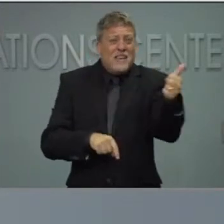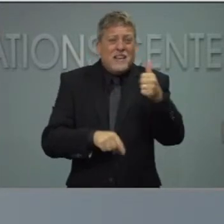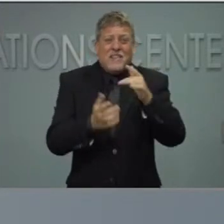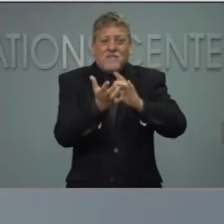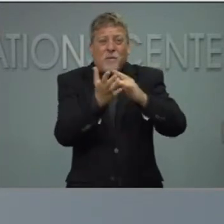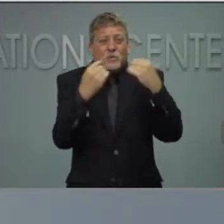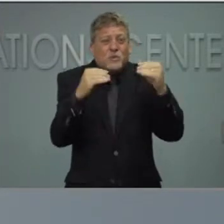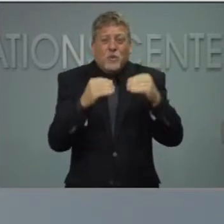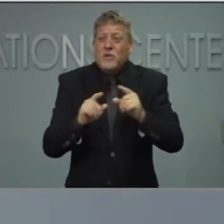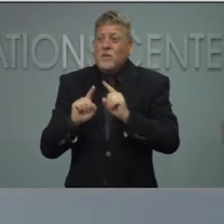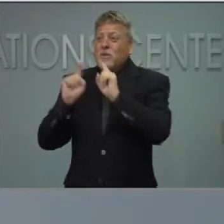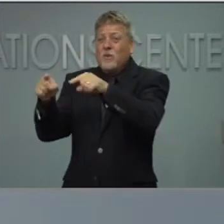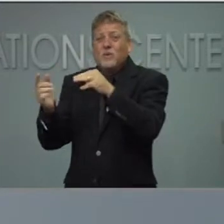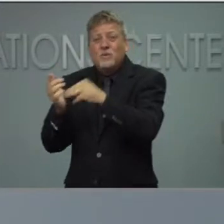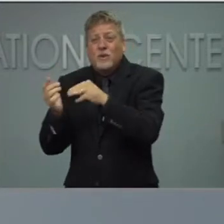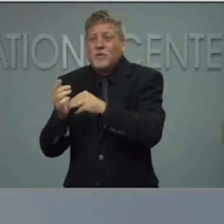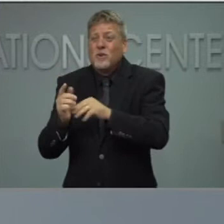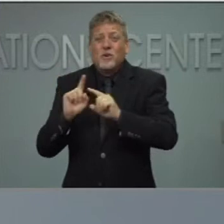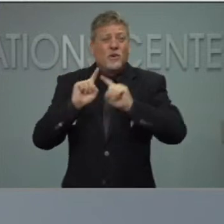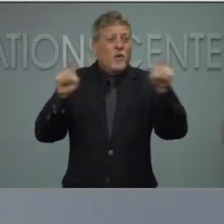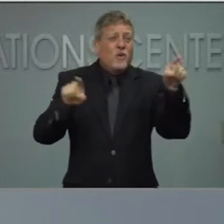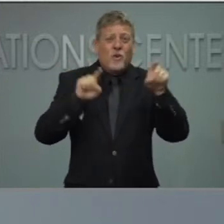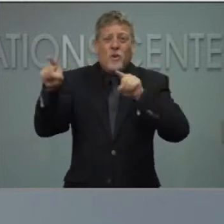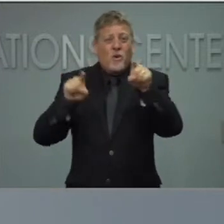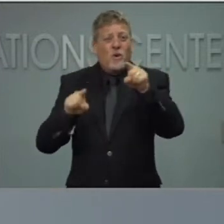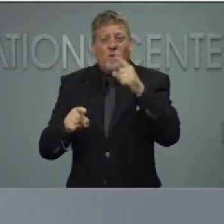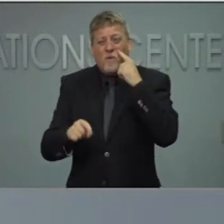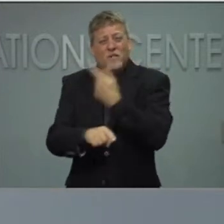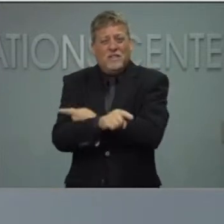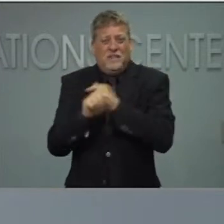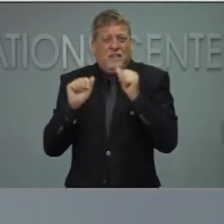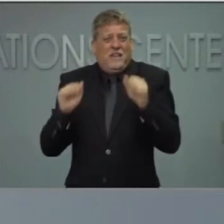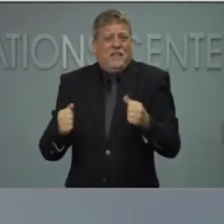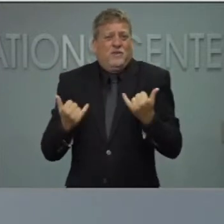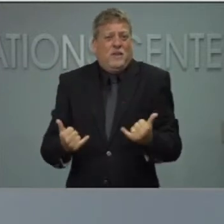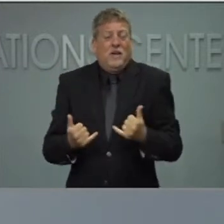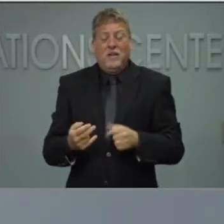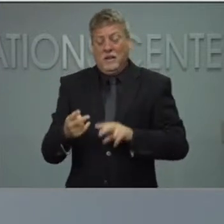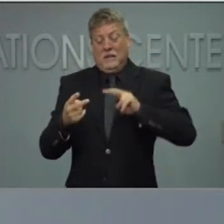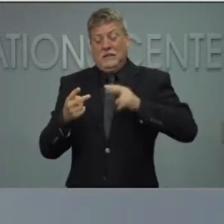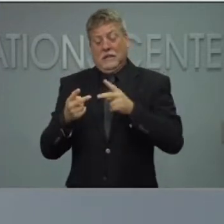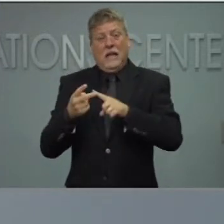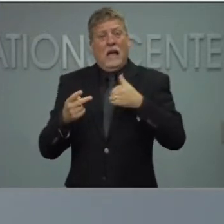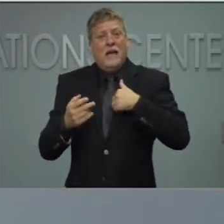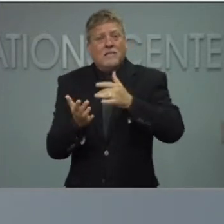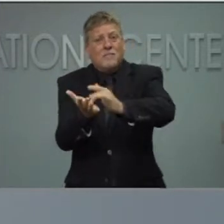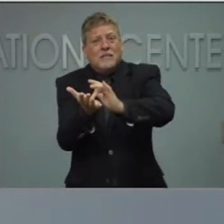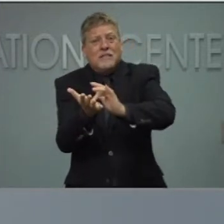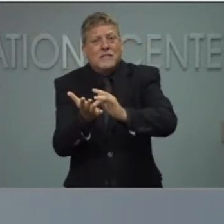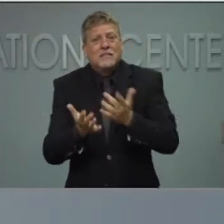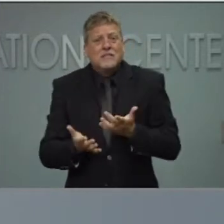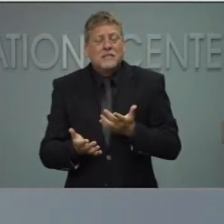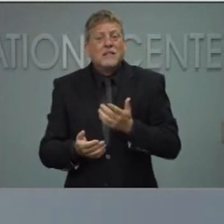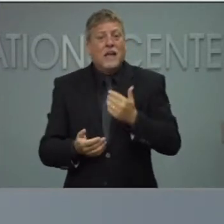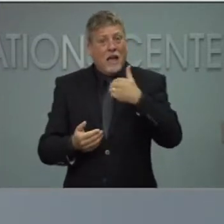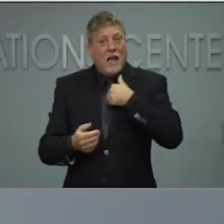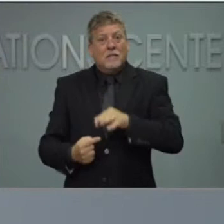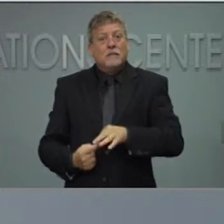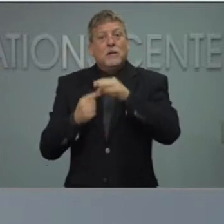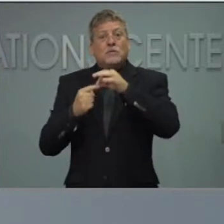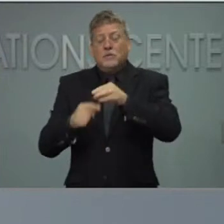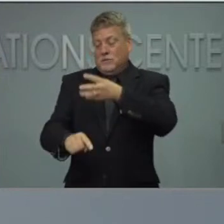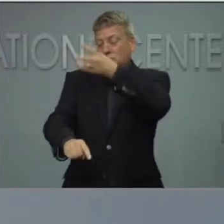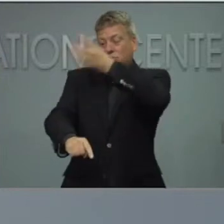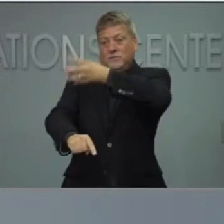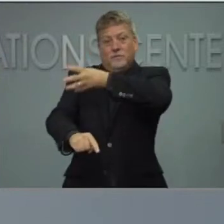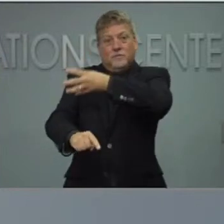today. We also have treatment, which we didn't have before, which is also widely available, not just in infusions, but now can just be administered